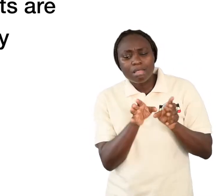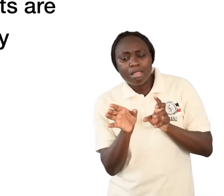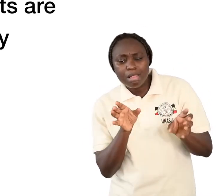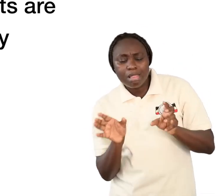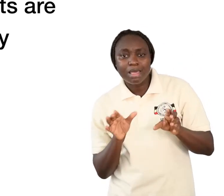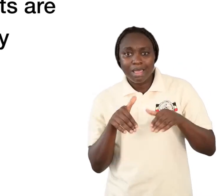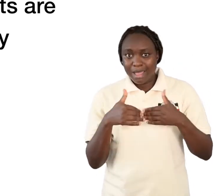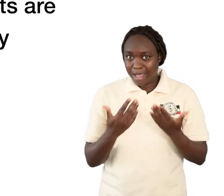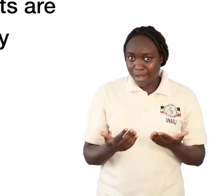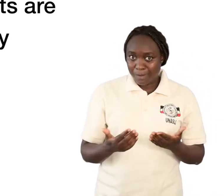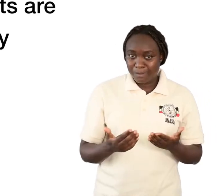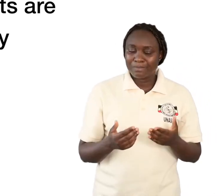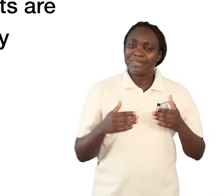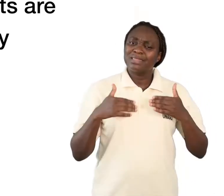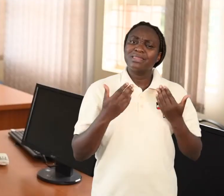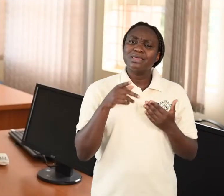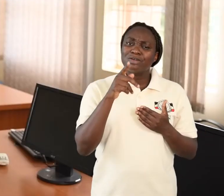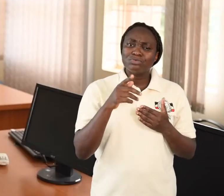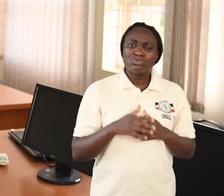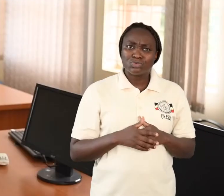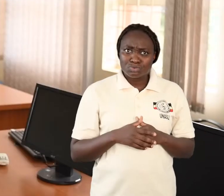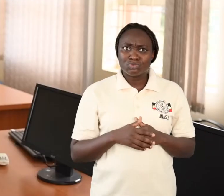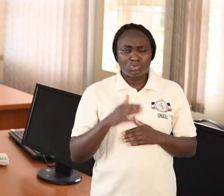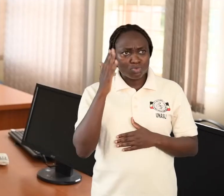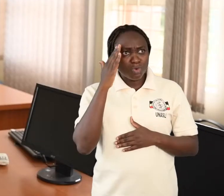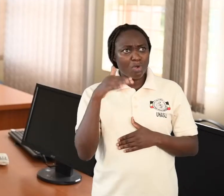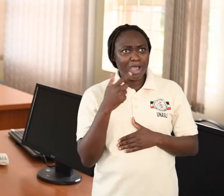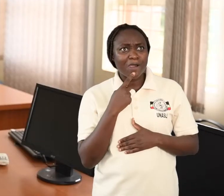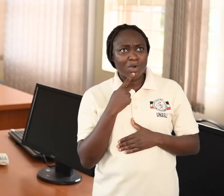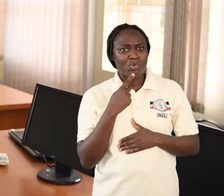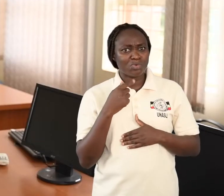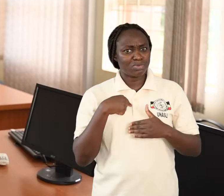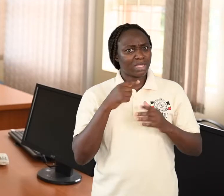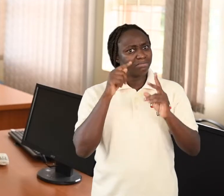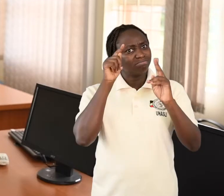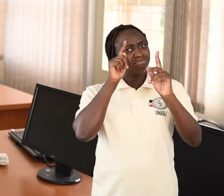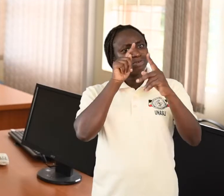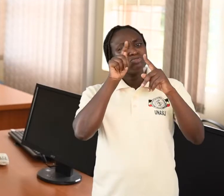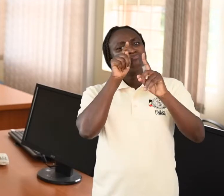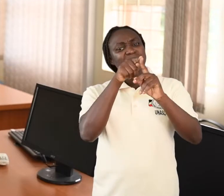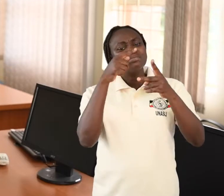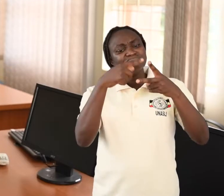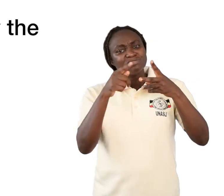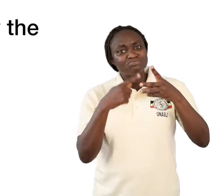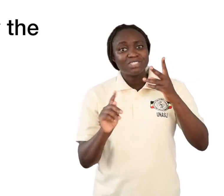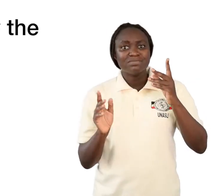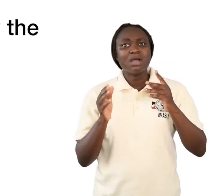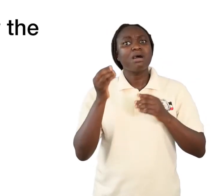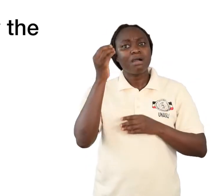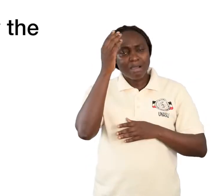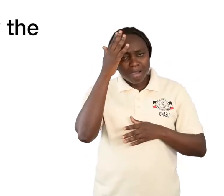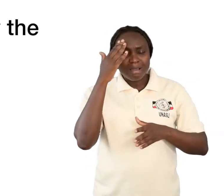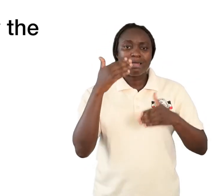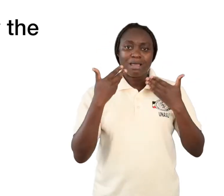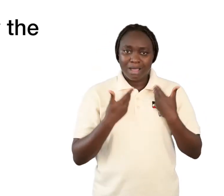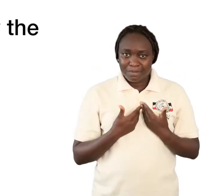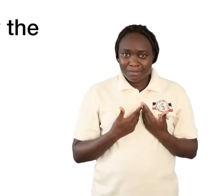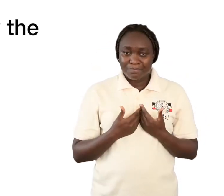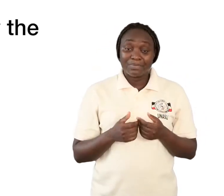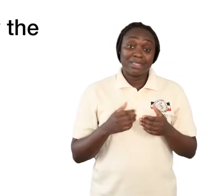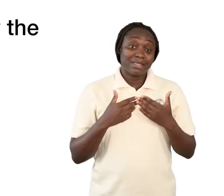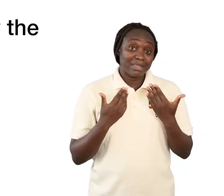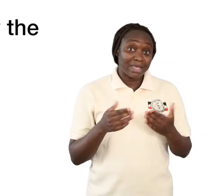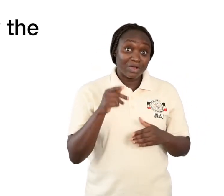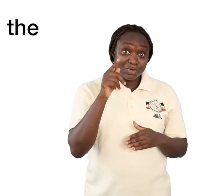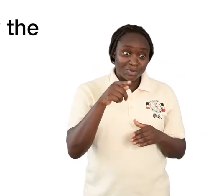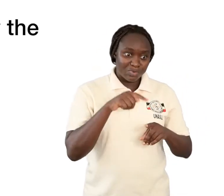How shall we measure that we have achieved these objectives? When we form and